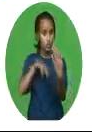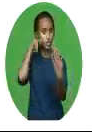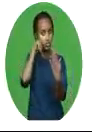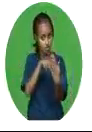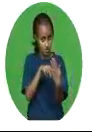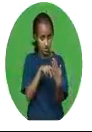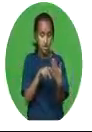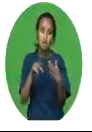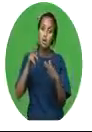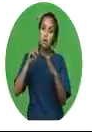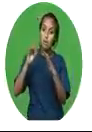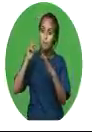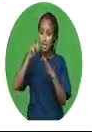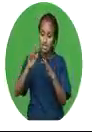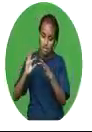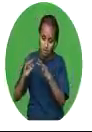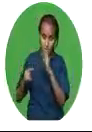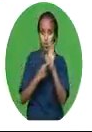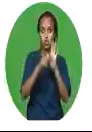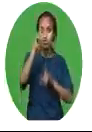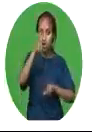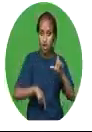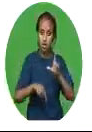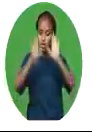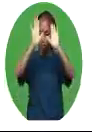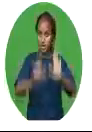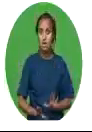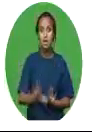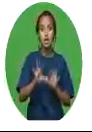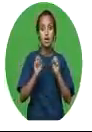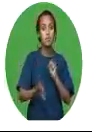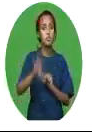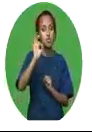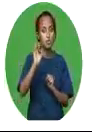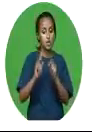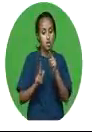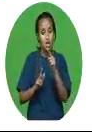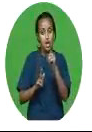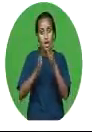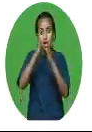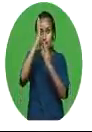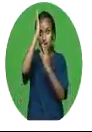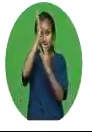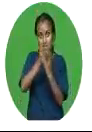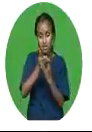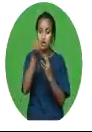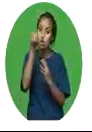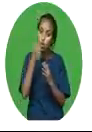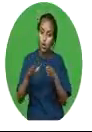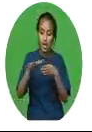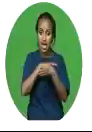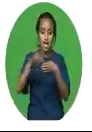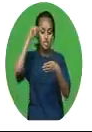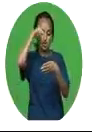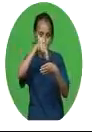the piercing point of a line and a plane can be found either by cutting plane method or edge view